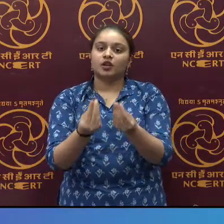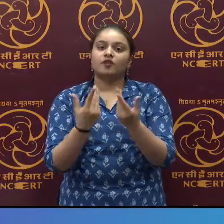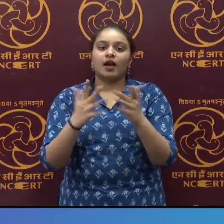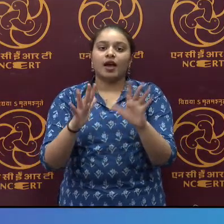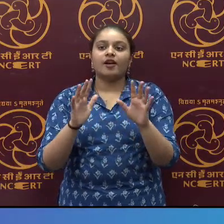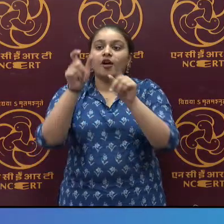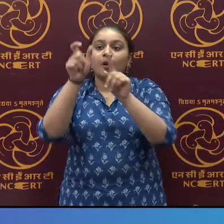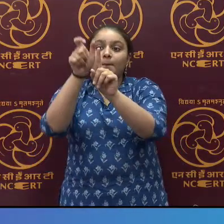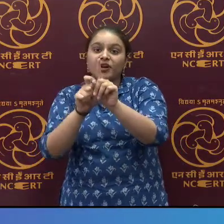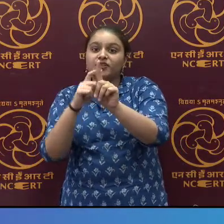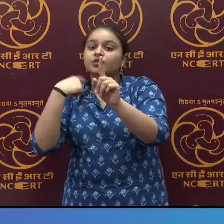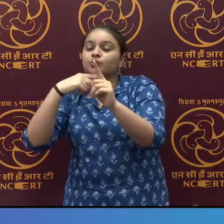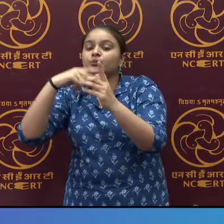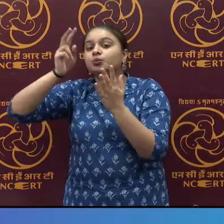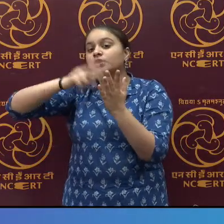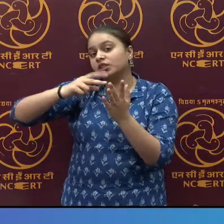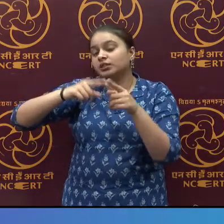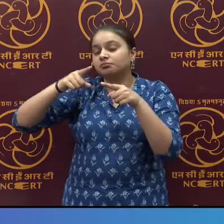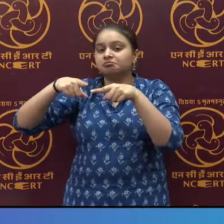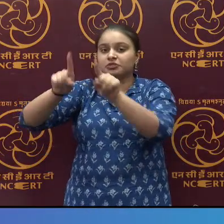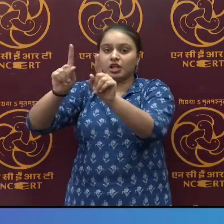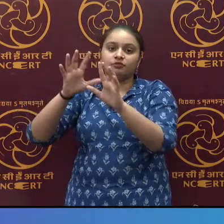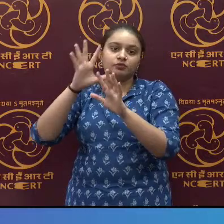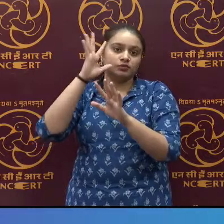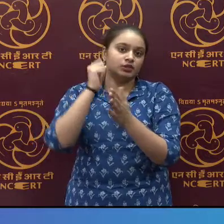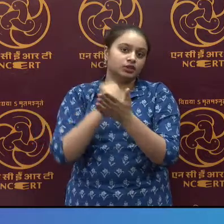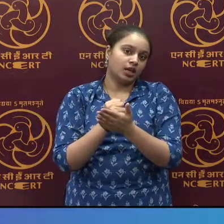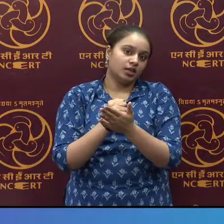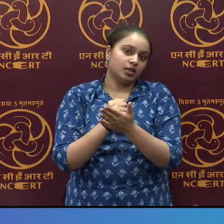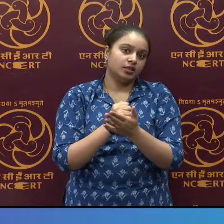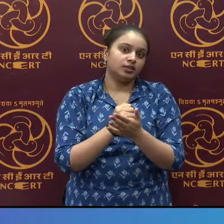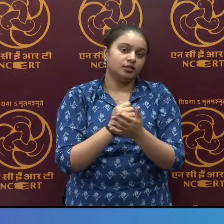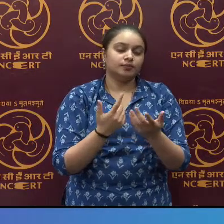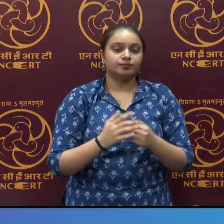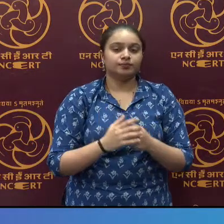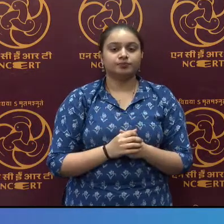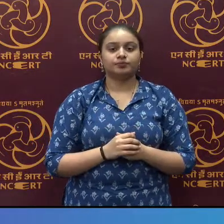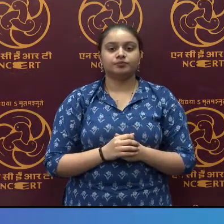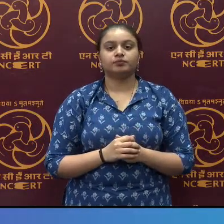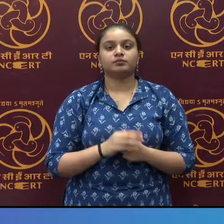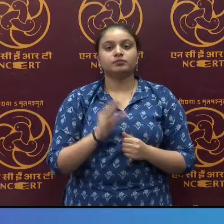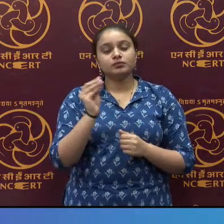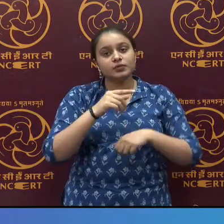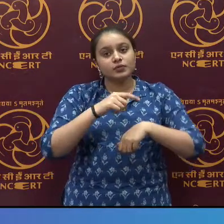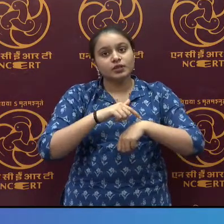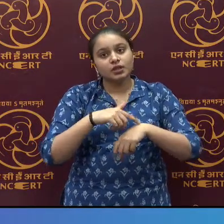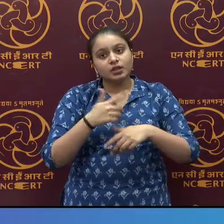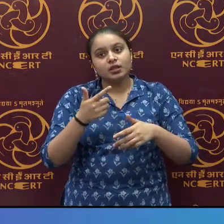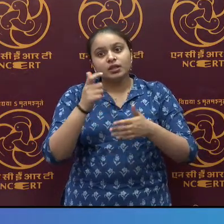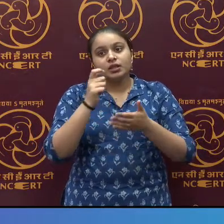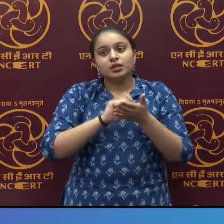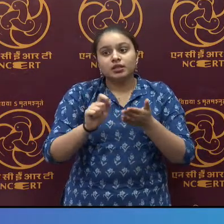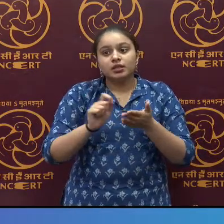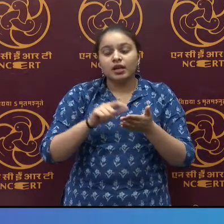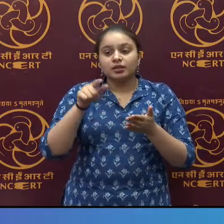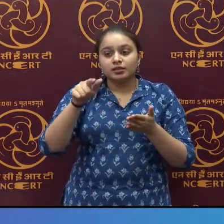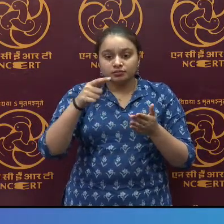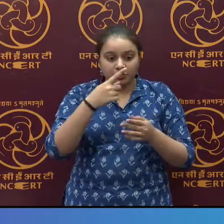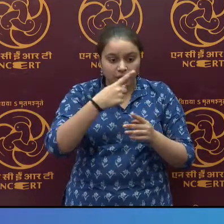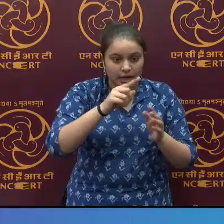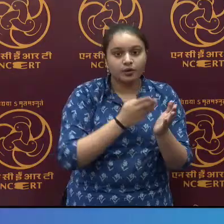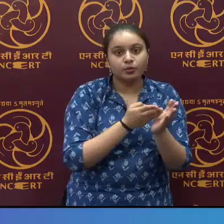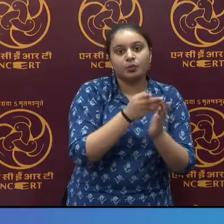in the same article. And then sometimes what happens is the writer is trying to convince you this is the right